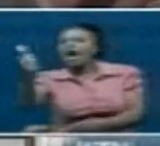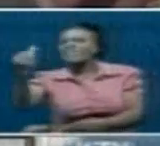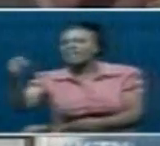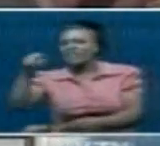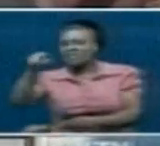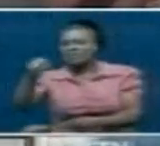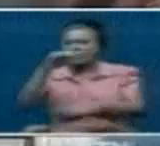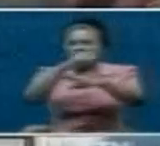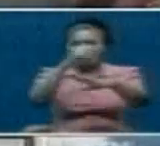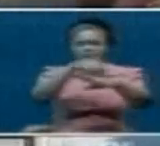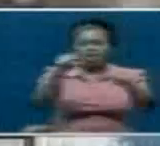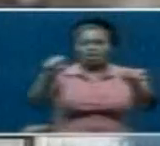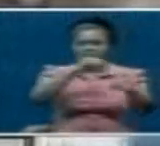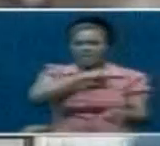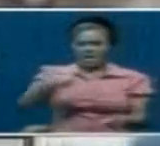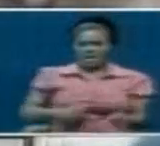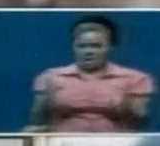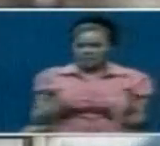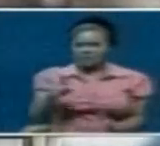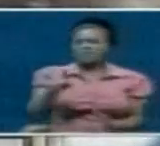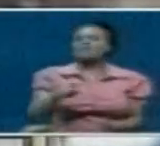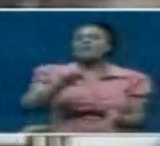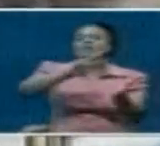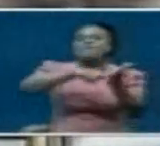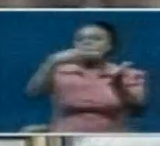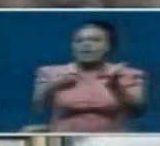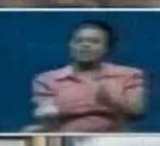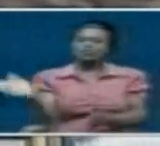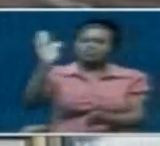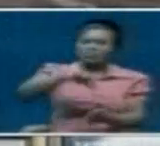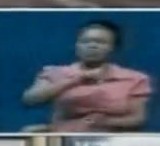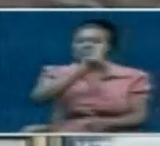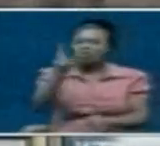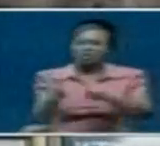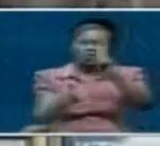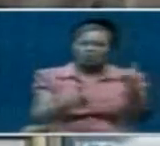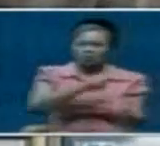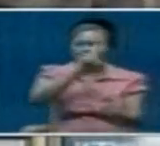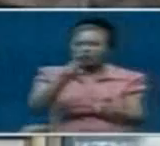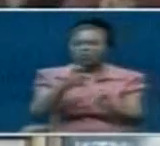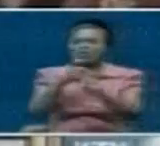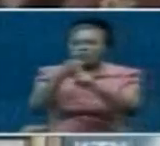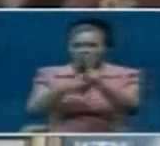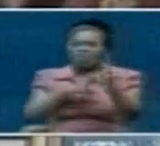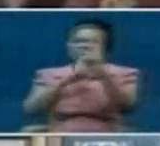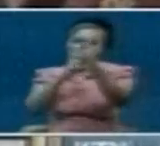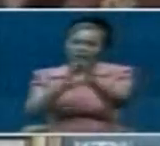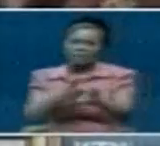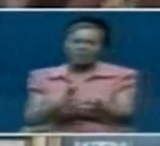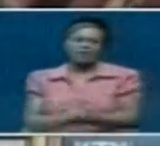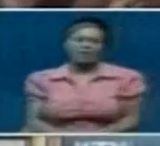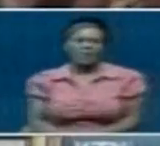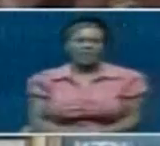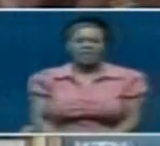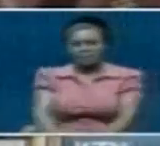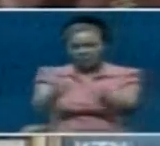by the Senate for failing to answer to crucial questions raised by the Auditor General's report. How did the, if